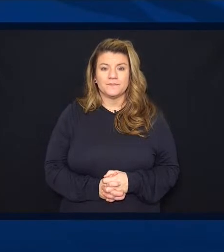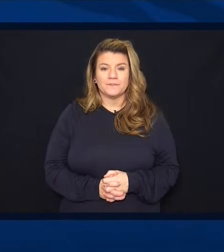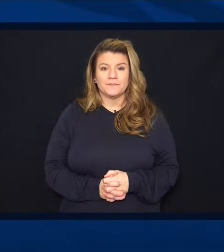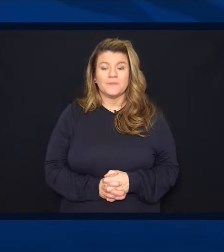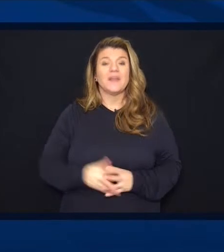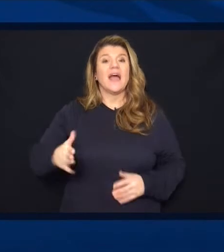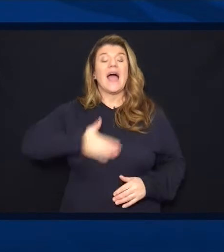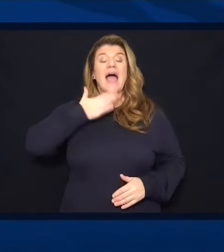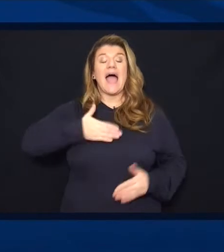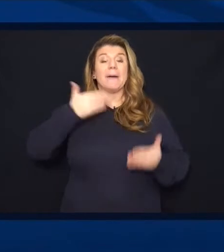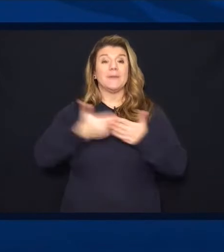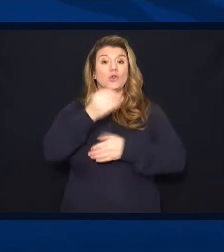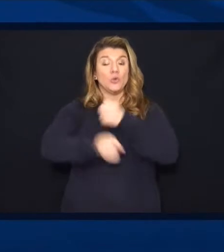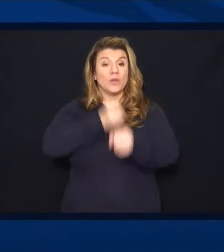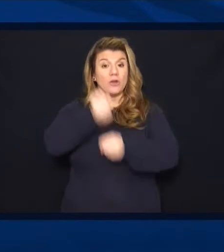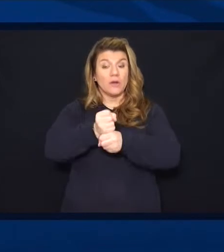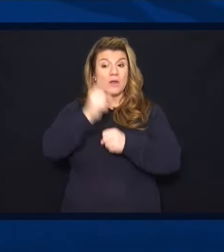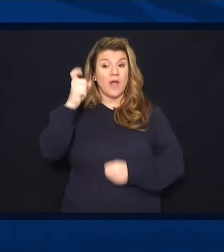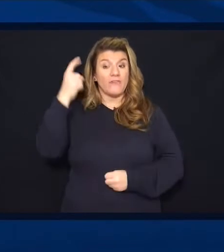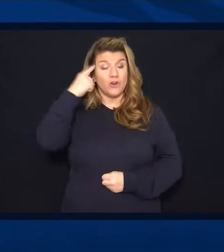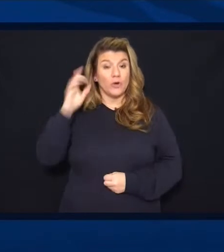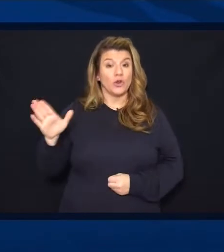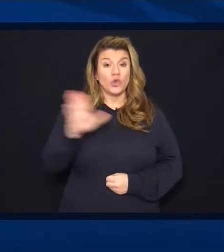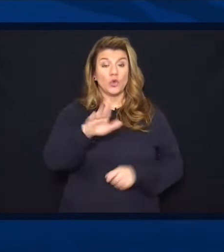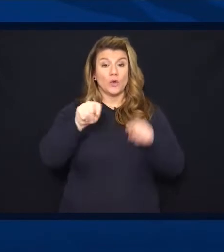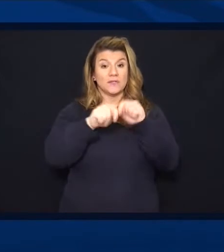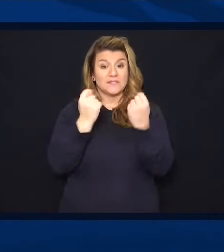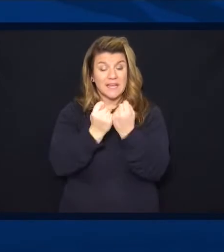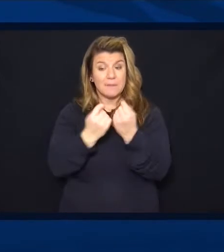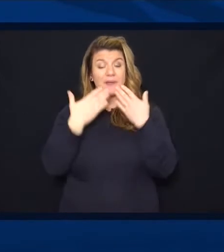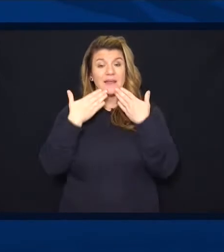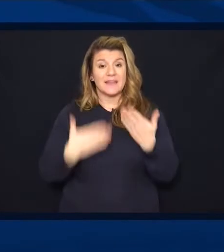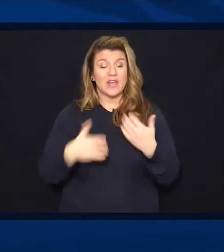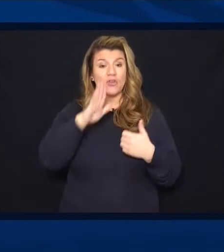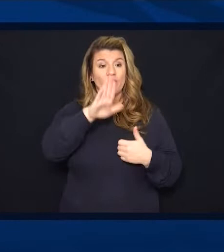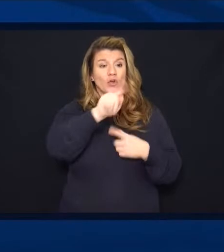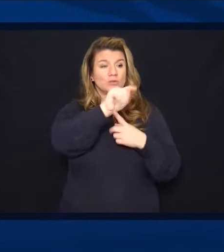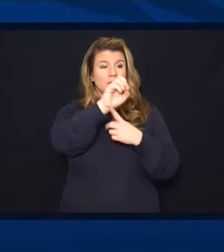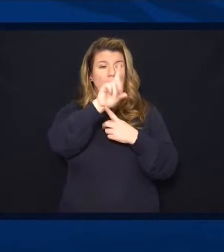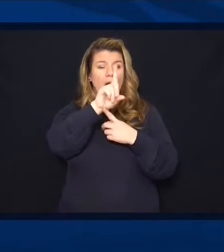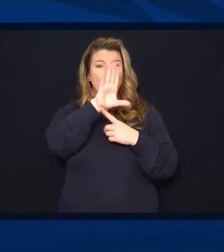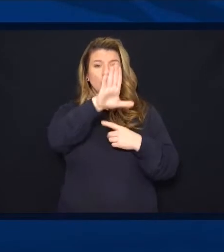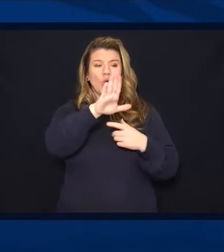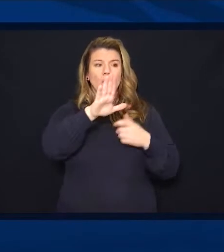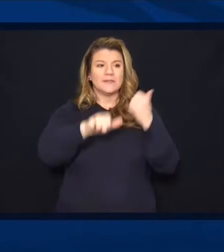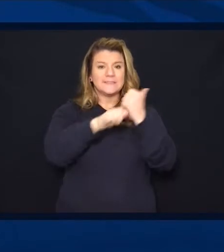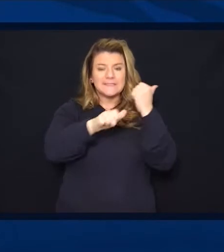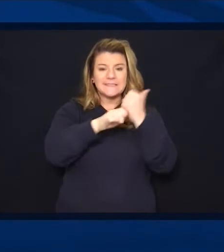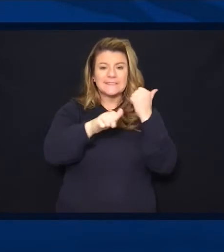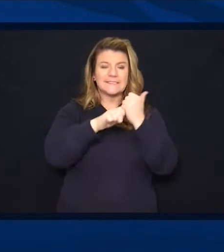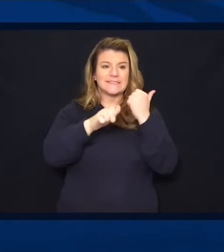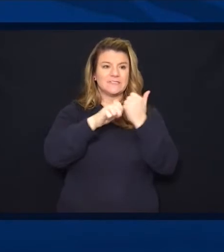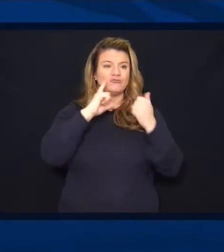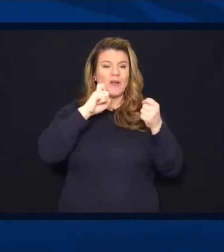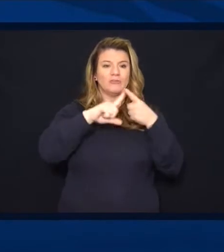Happy New Year, Governor, and to the whole team and yourself. Thank you for your sincere efforts over the last year to try and deal with